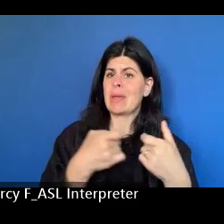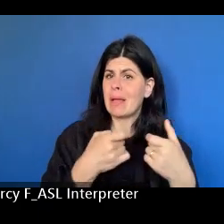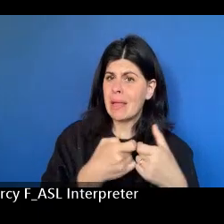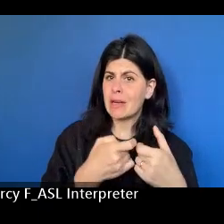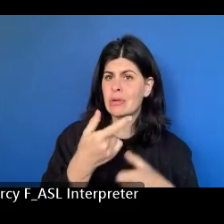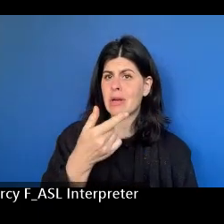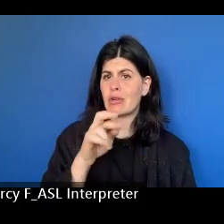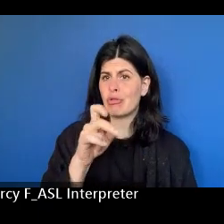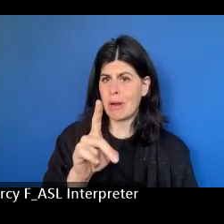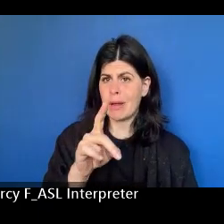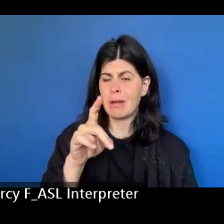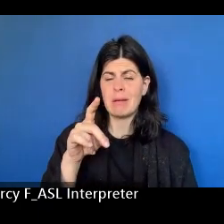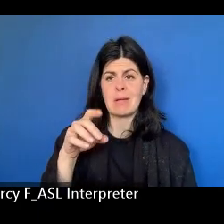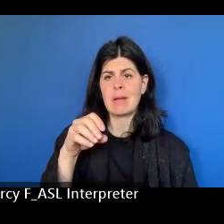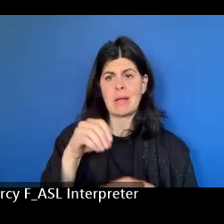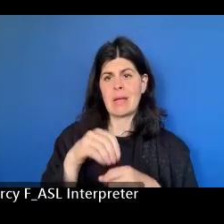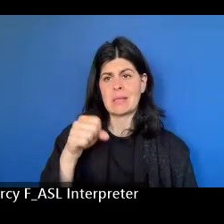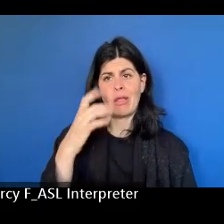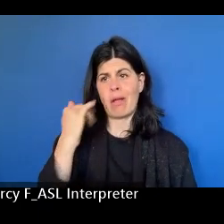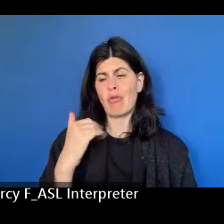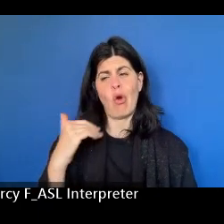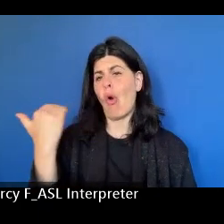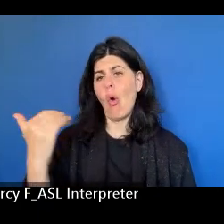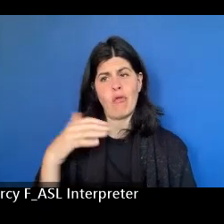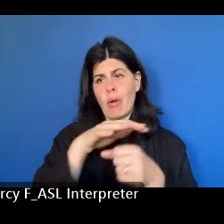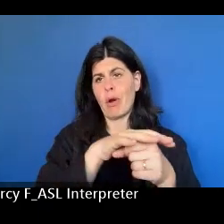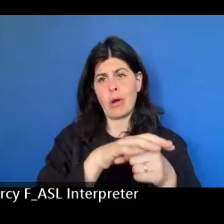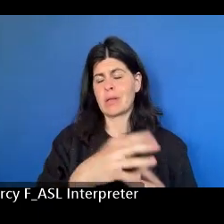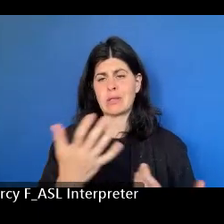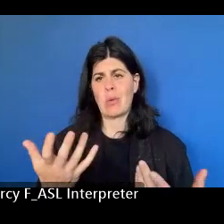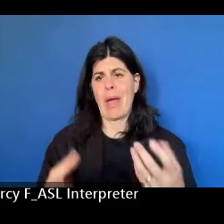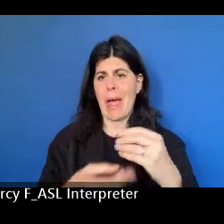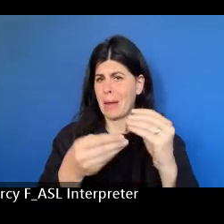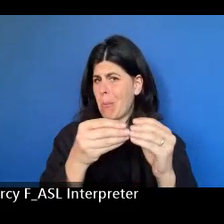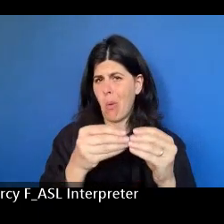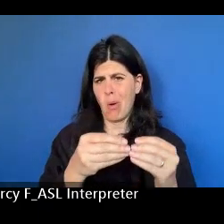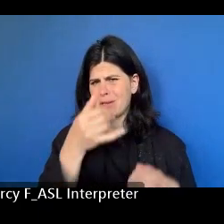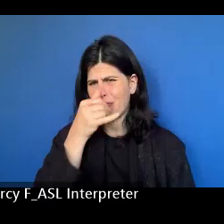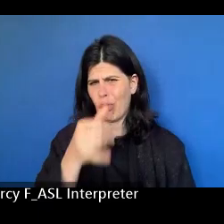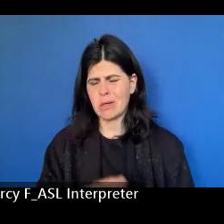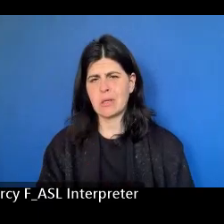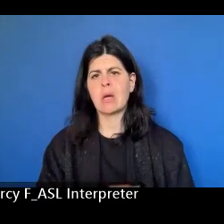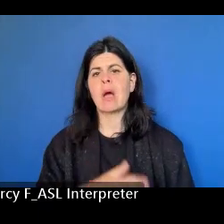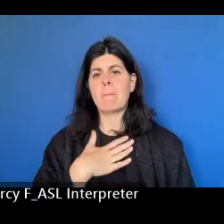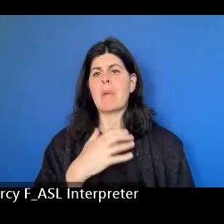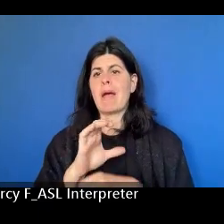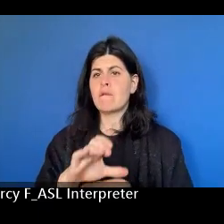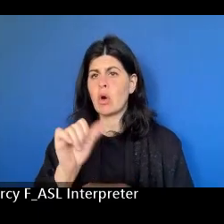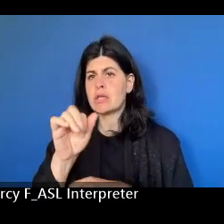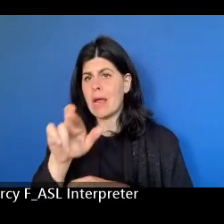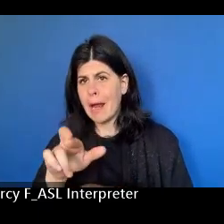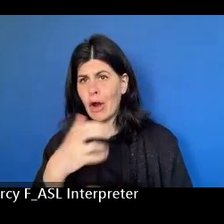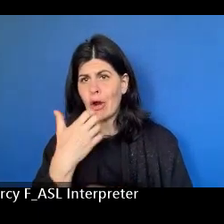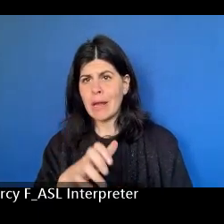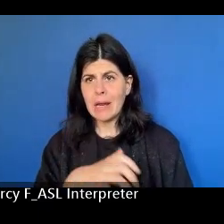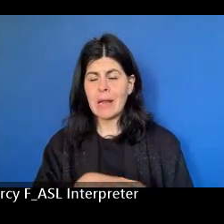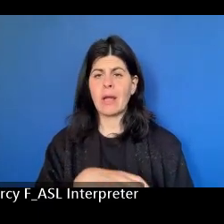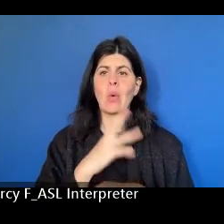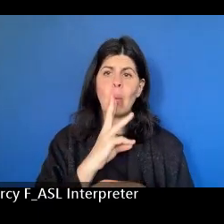so adding more load to it is just foolishness. My forced air heating, water heating, clothes dryer,